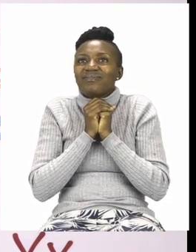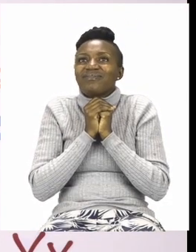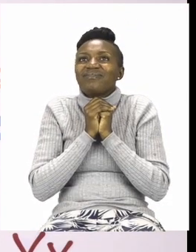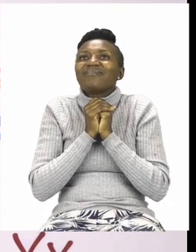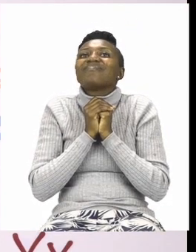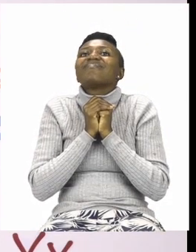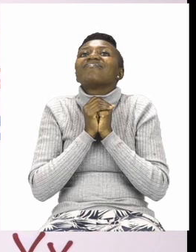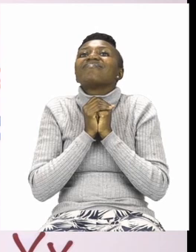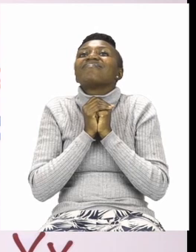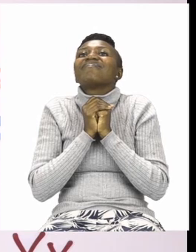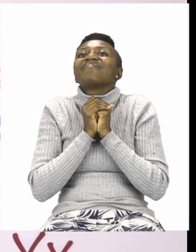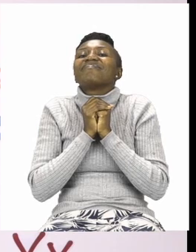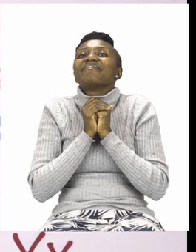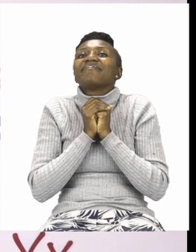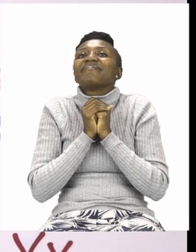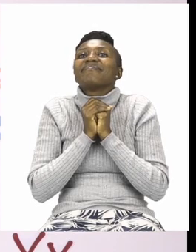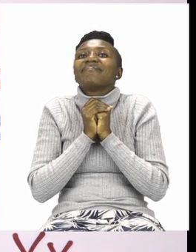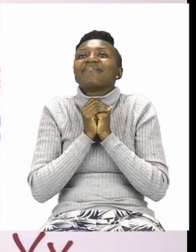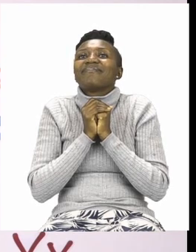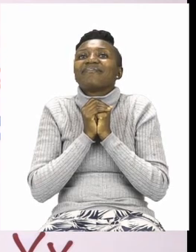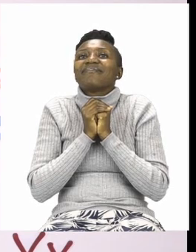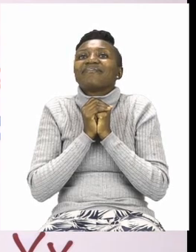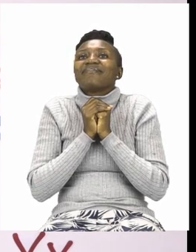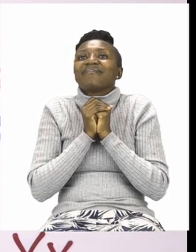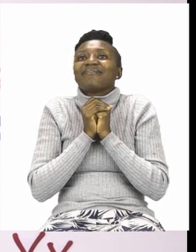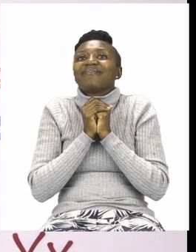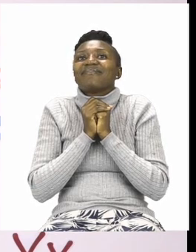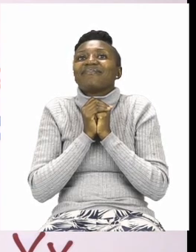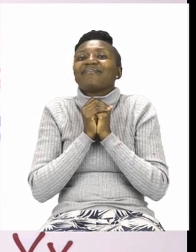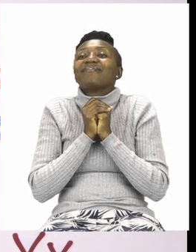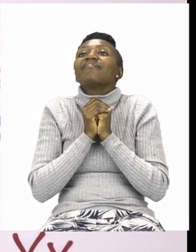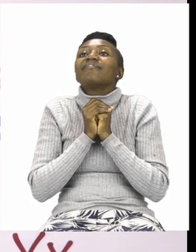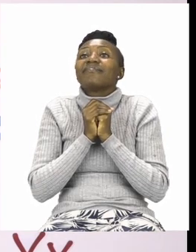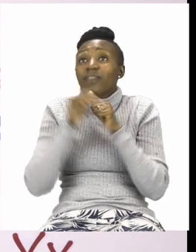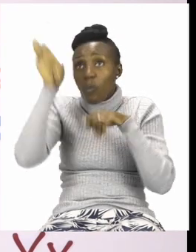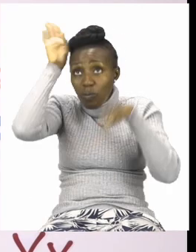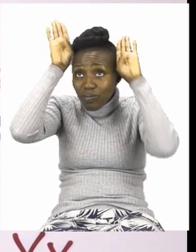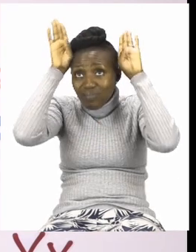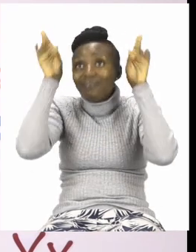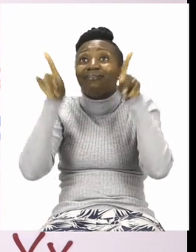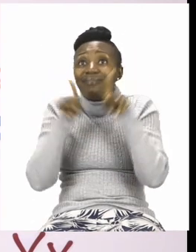a donkey. Everyone, let's pretend we are a donkey.